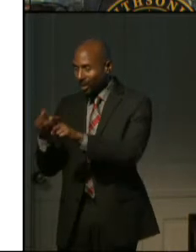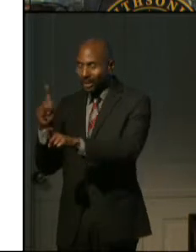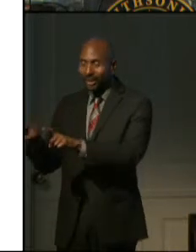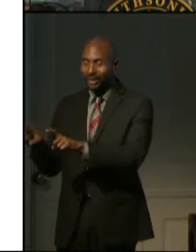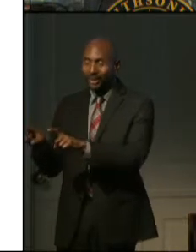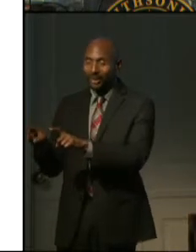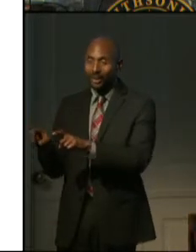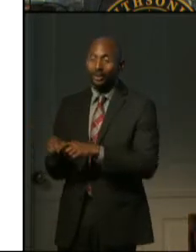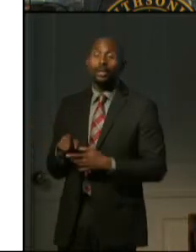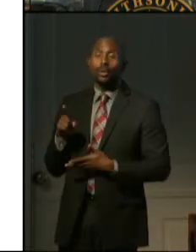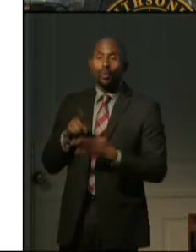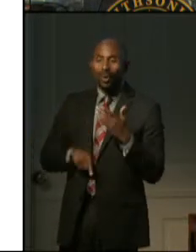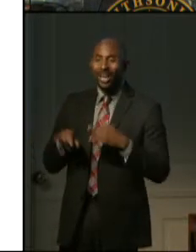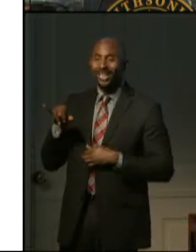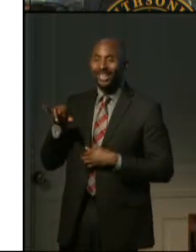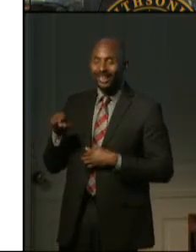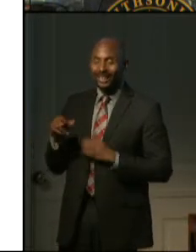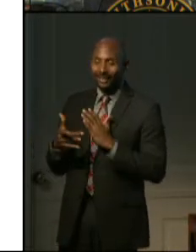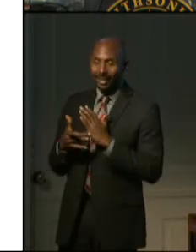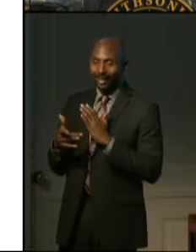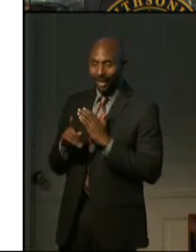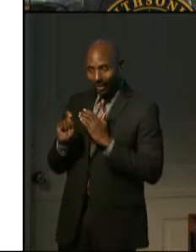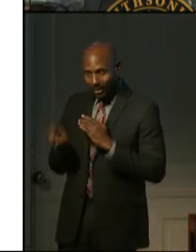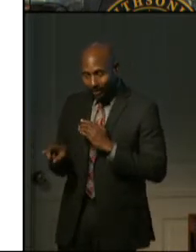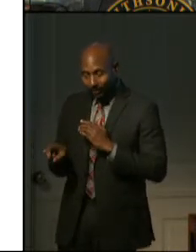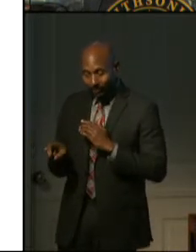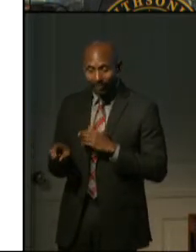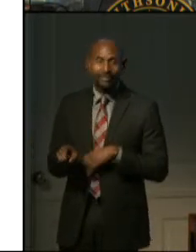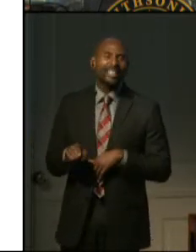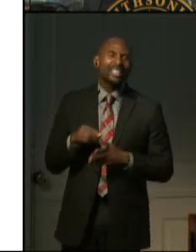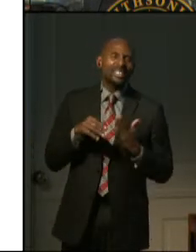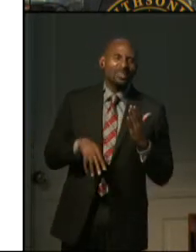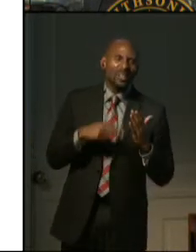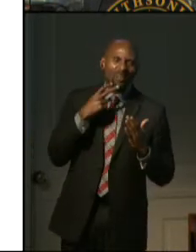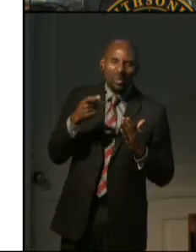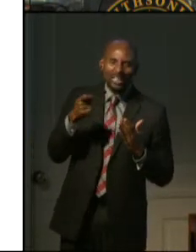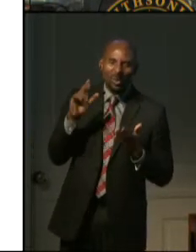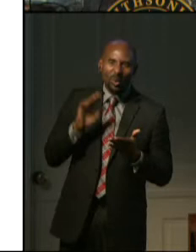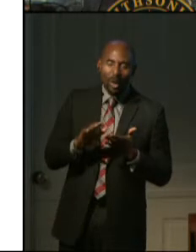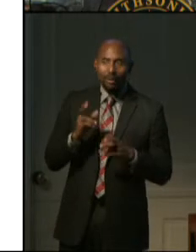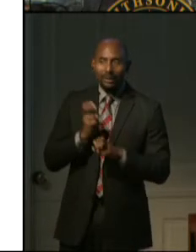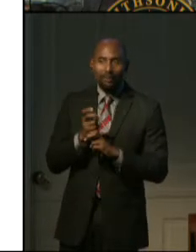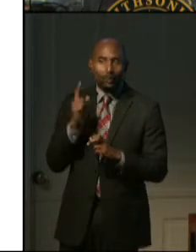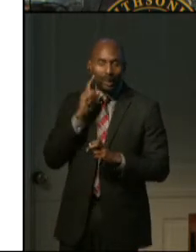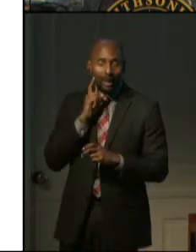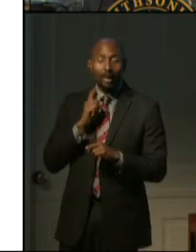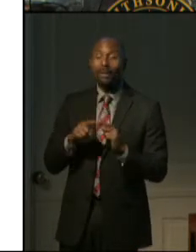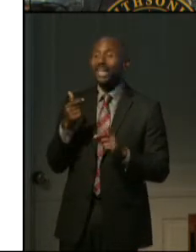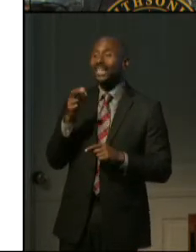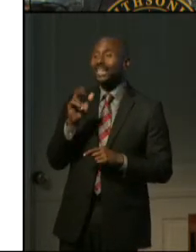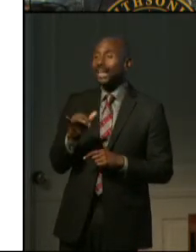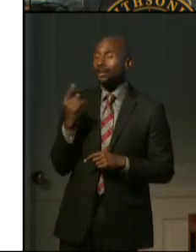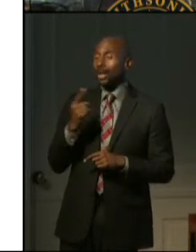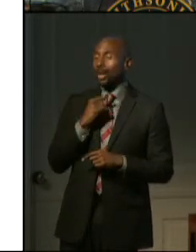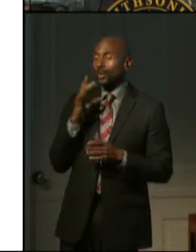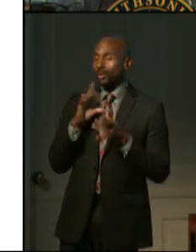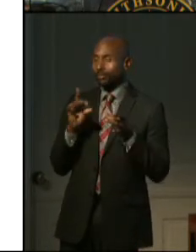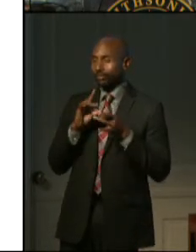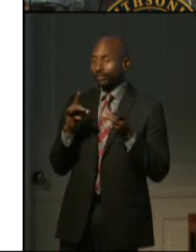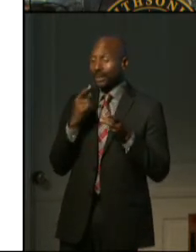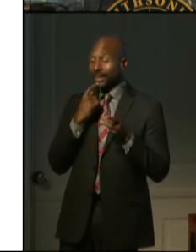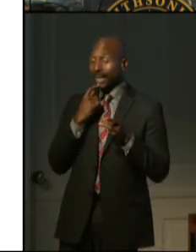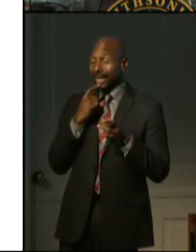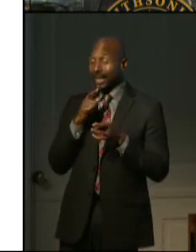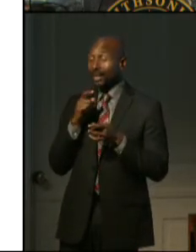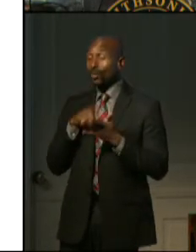is, what is technology? You're going to have a little trouble hearing the student voices, but Gary always repeats what they said, so you'll be able to follow